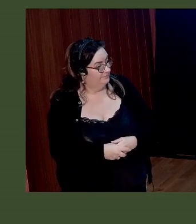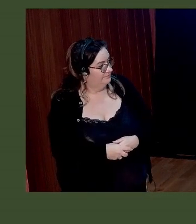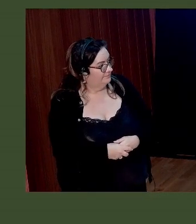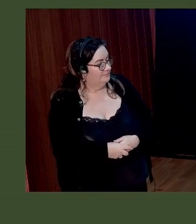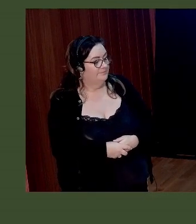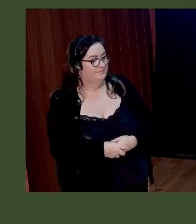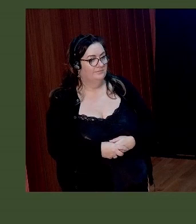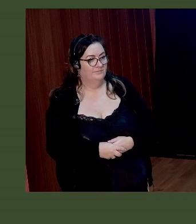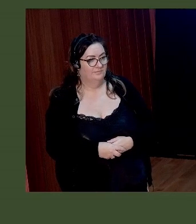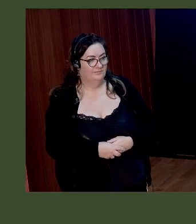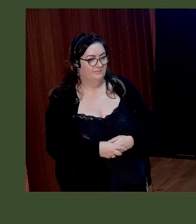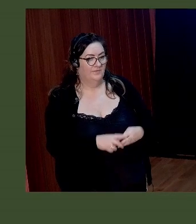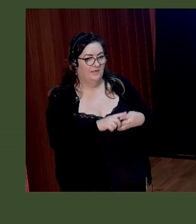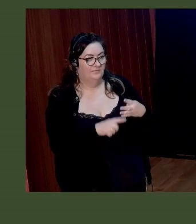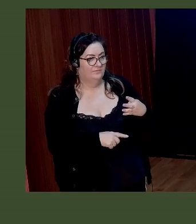There were